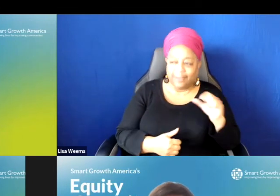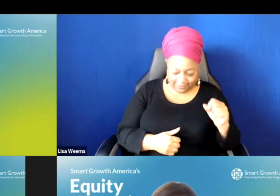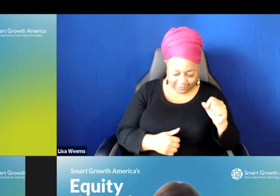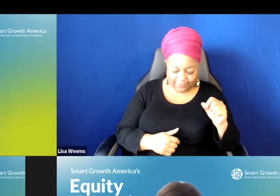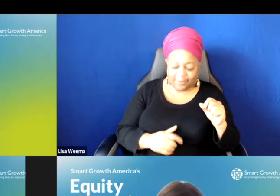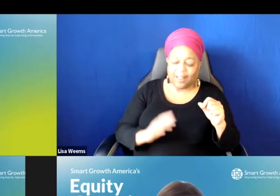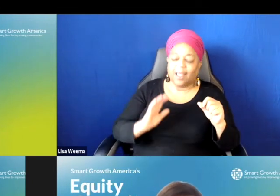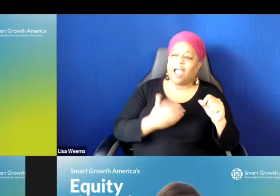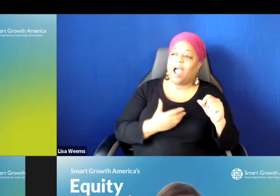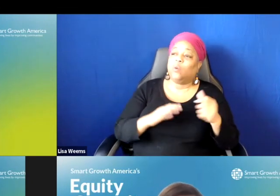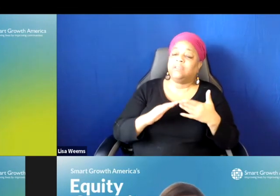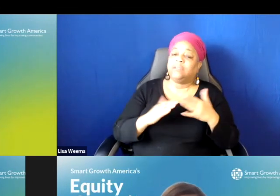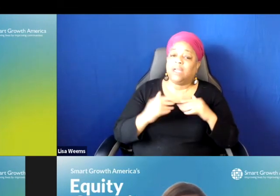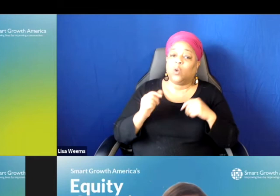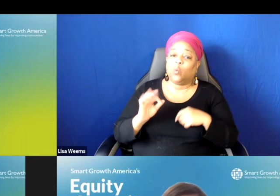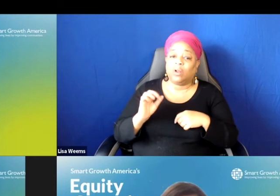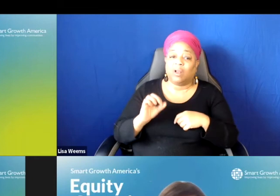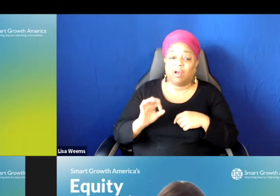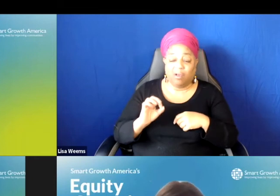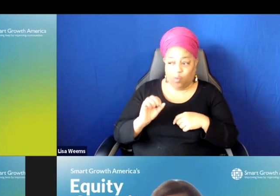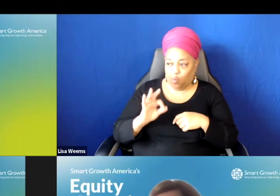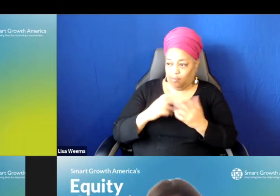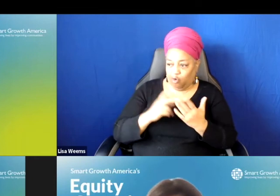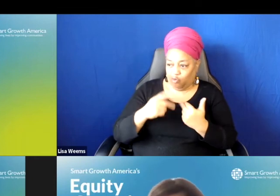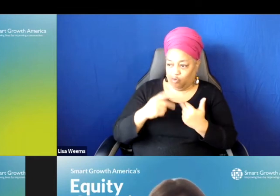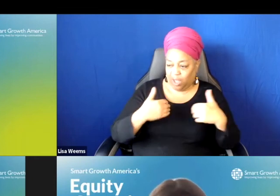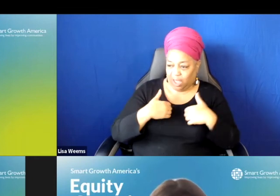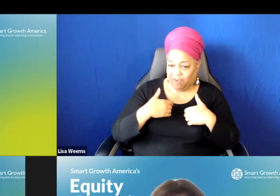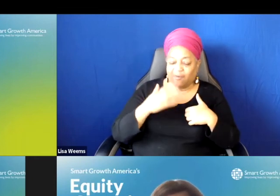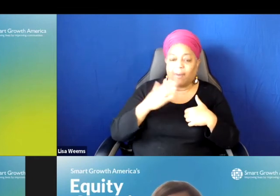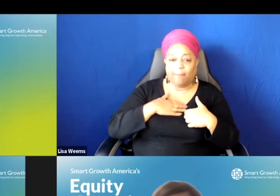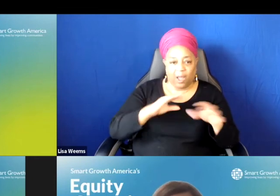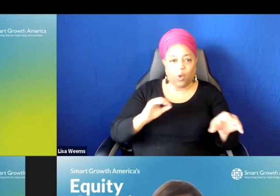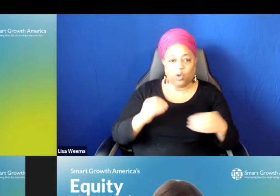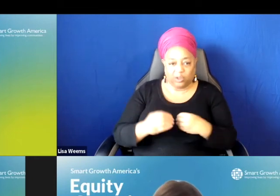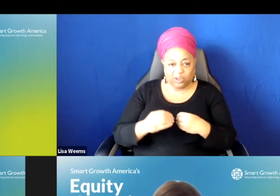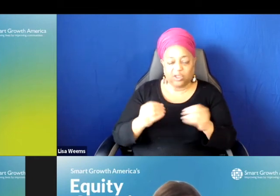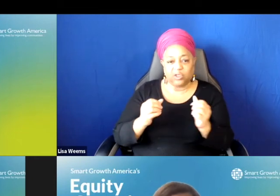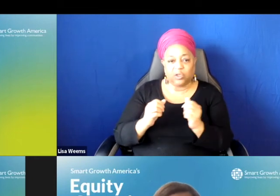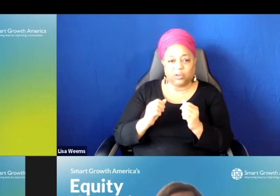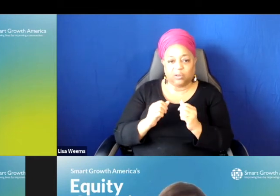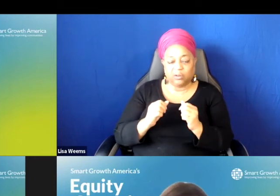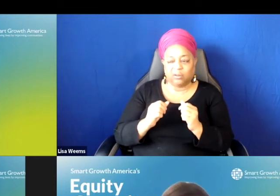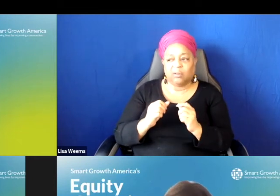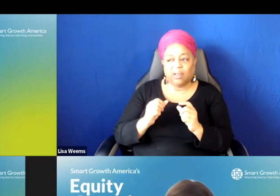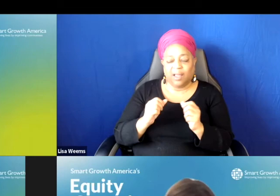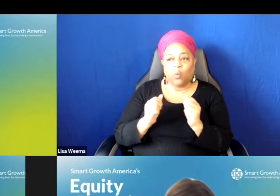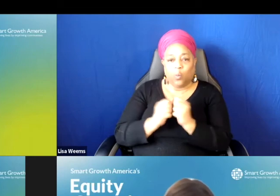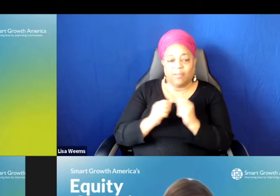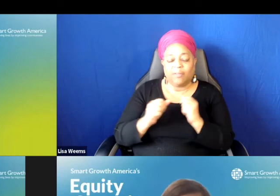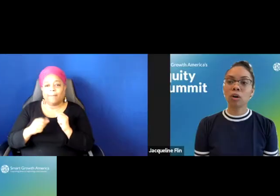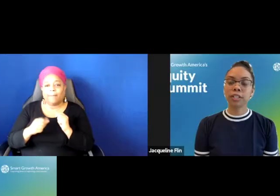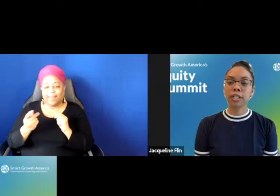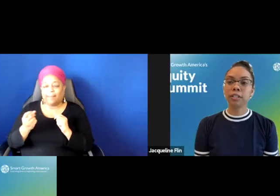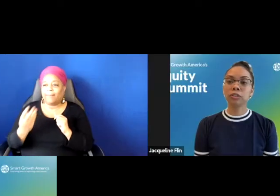of the initiatives that my organization, along with a suite of other community nonprofits, worked